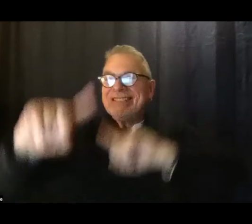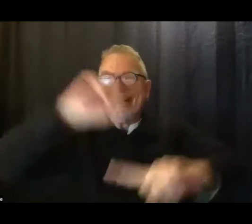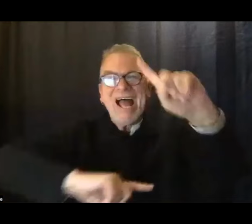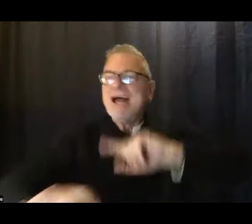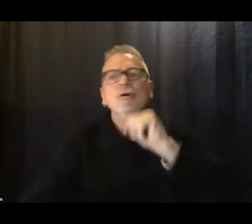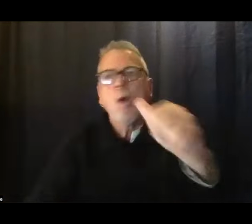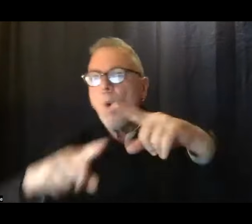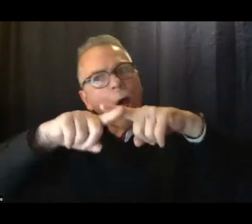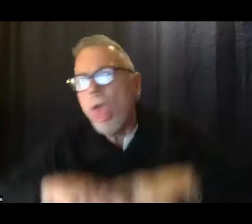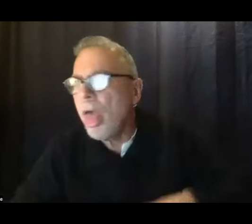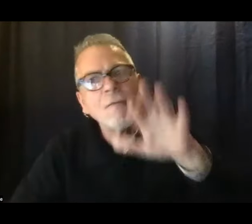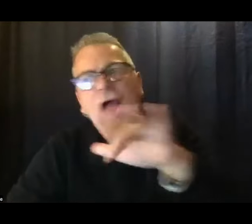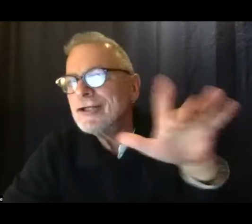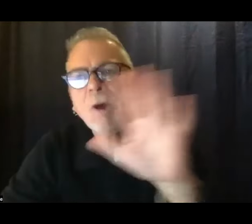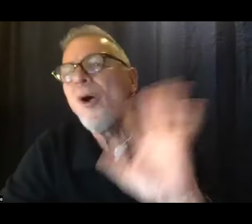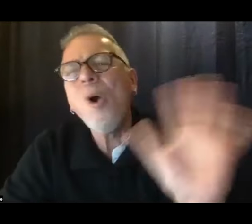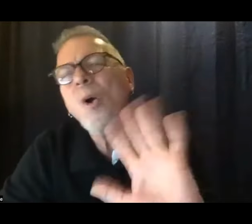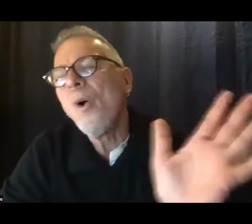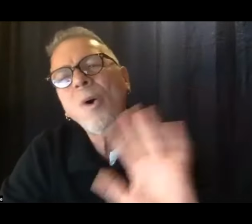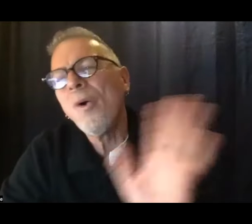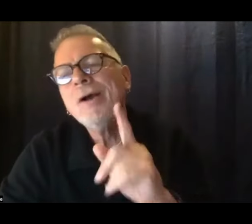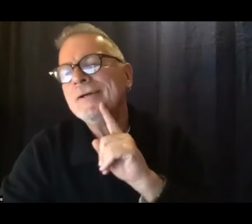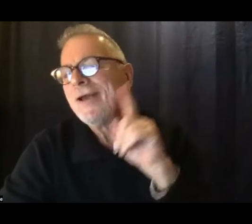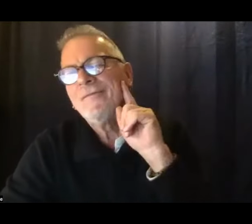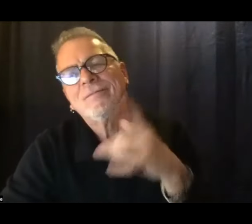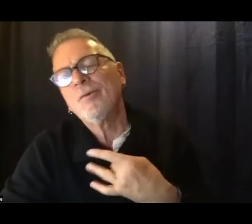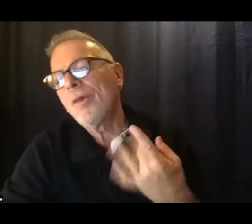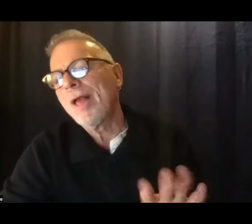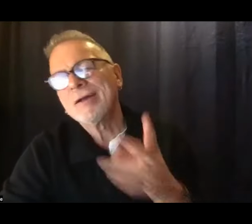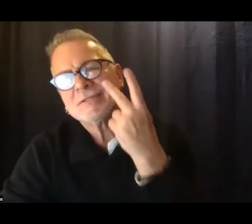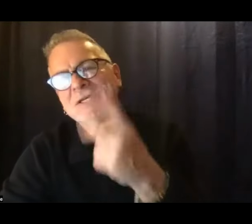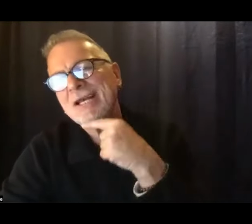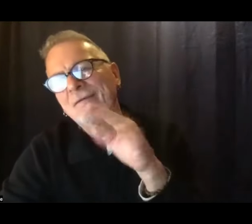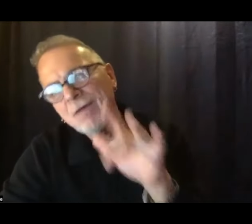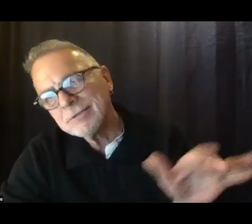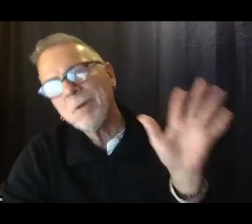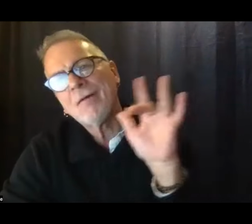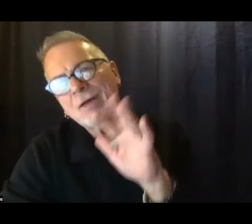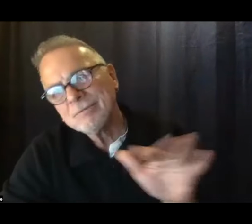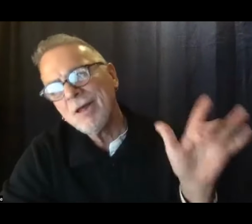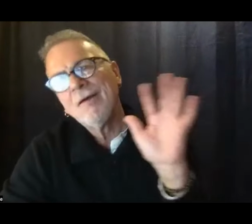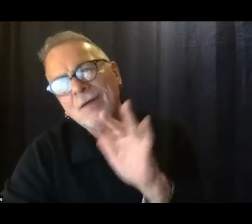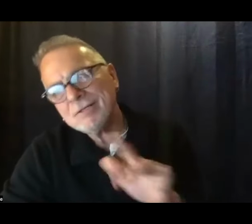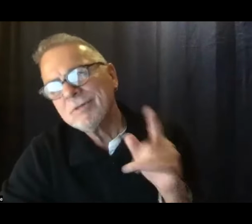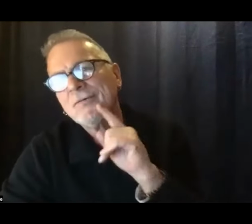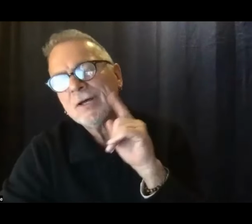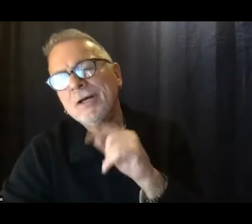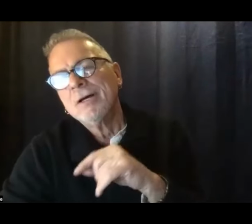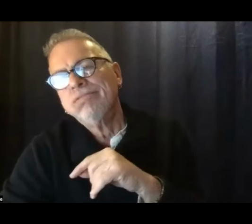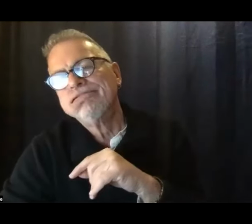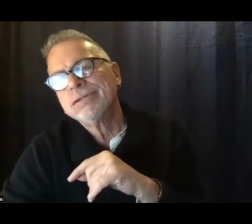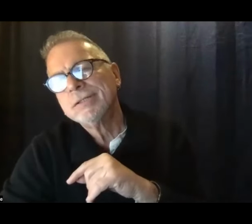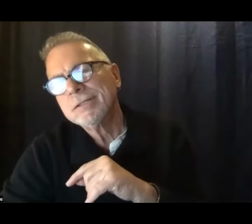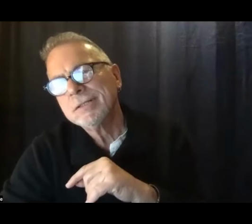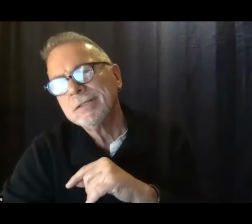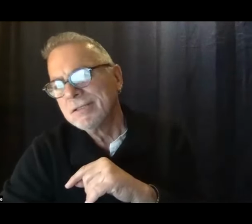Now, if you don't know the sign, do not rely on fingerspelling. Don't depend on it. A lot of deaf people do not like to